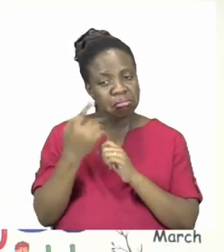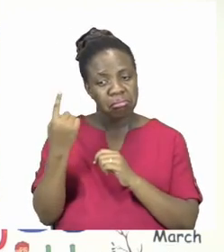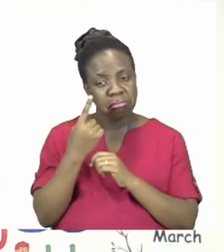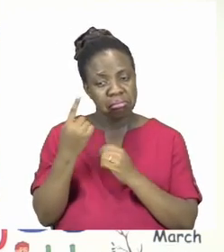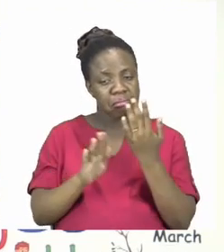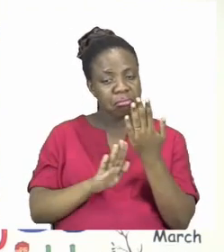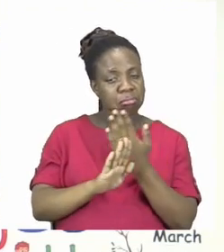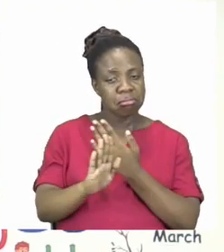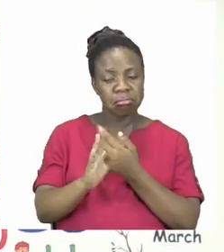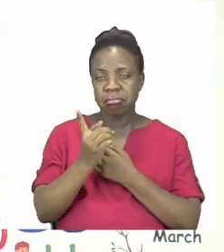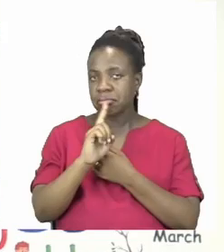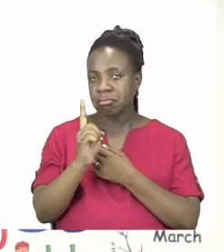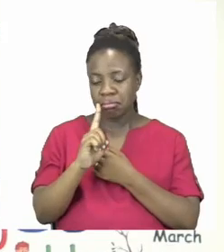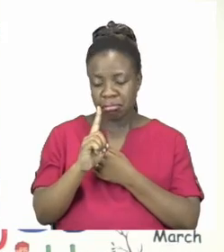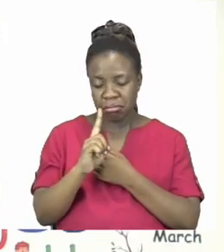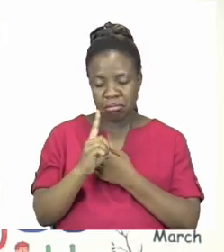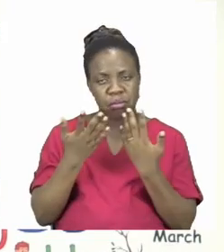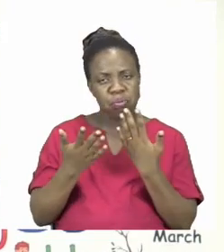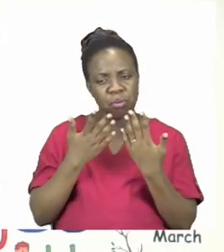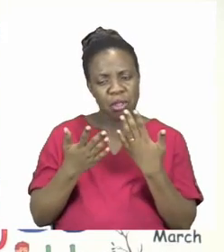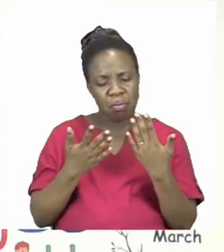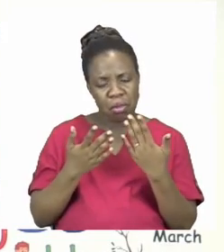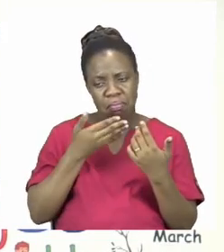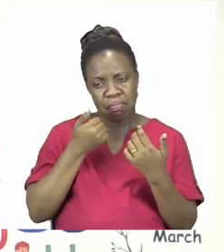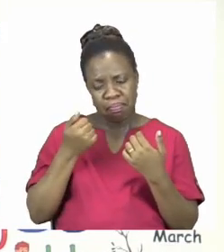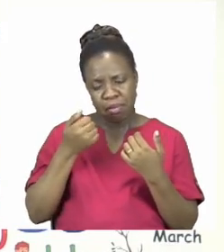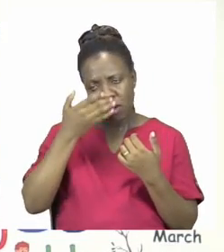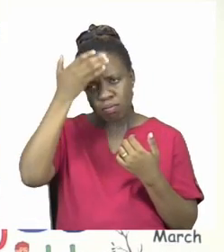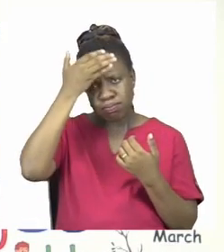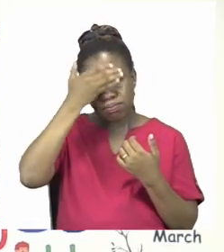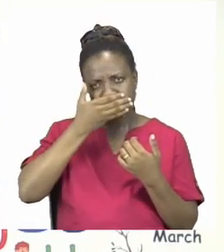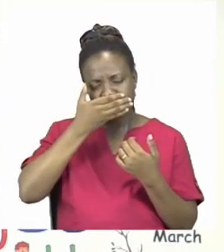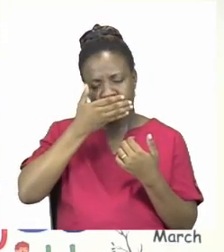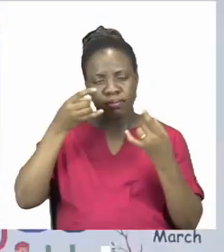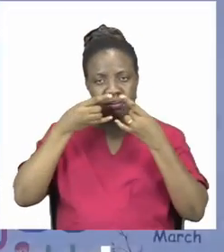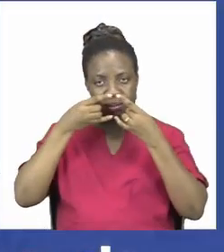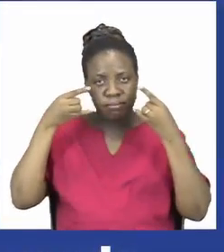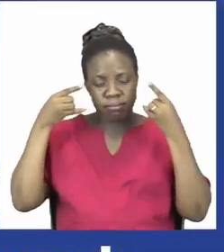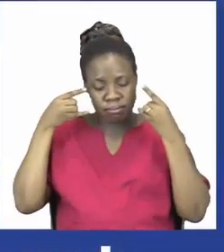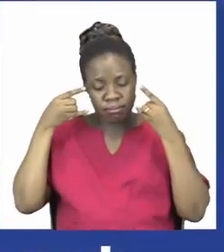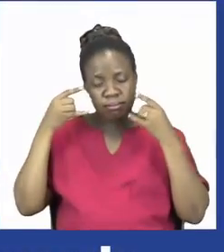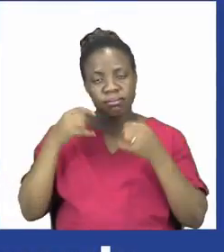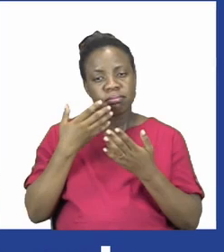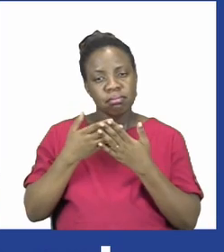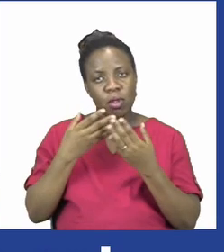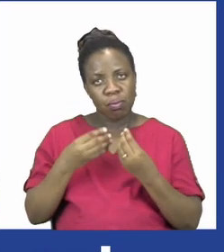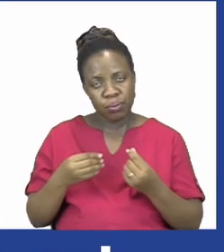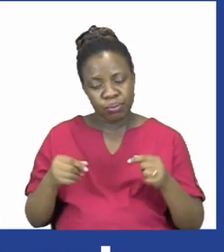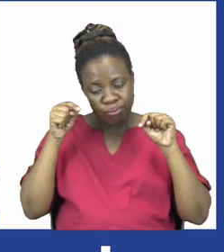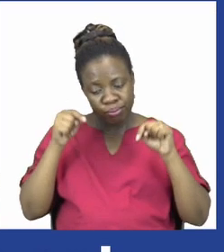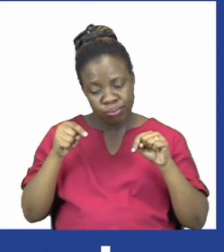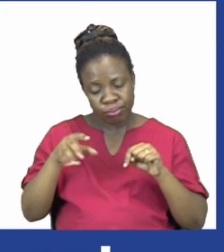wear your mask or a shield when you go out in public. Make sure your hands are dry before you touch anything else. For